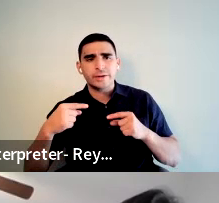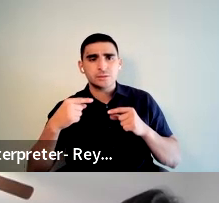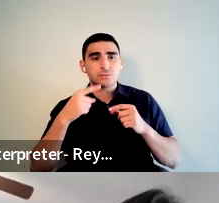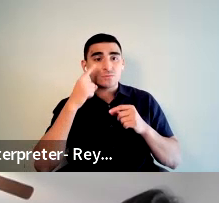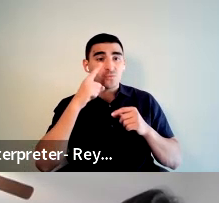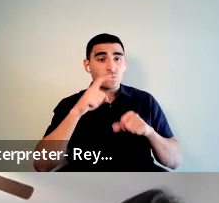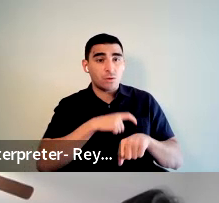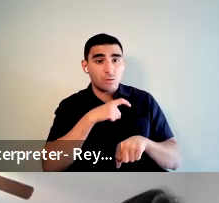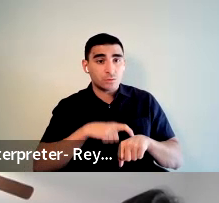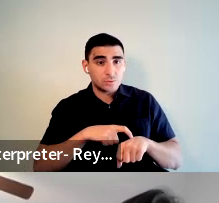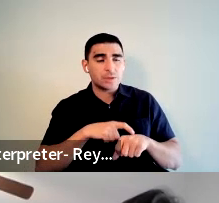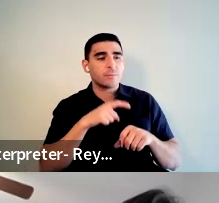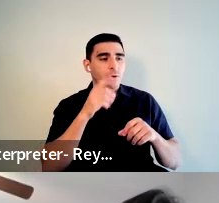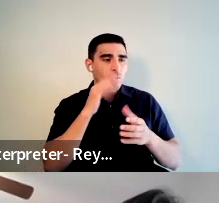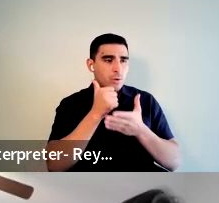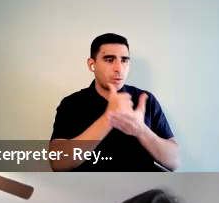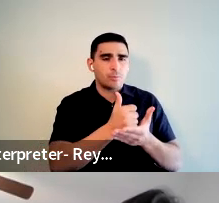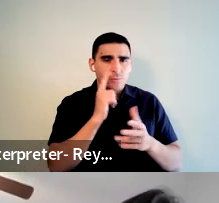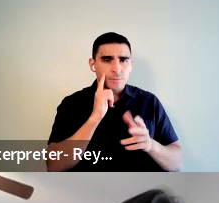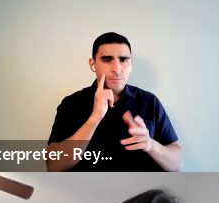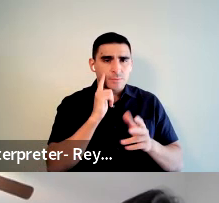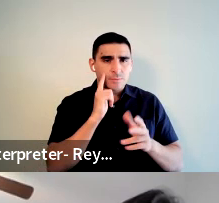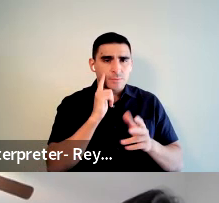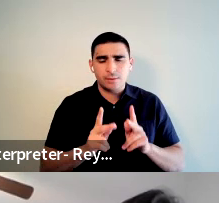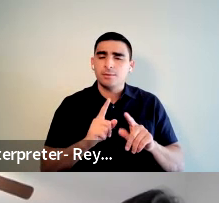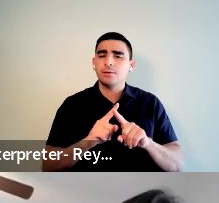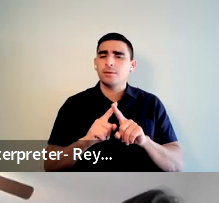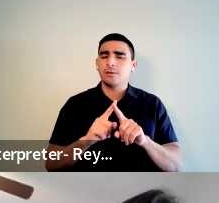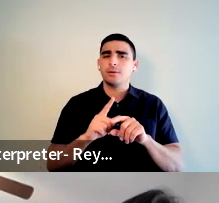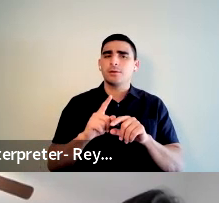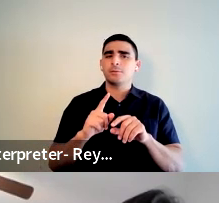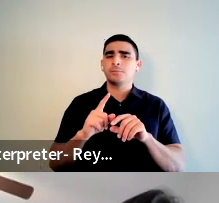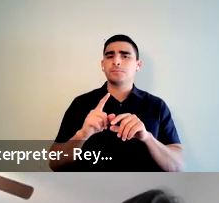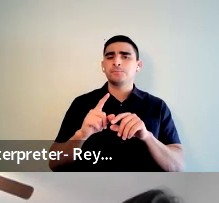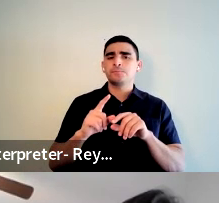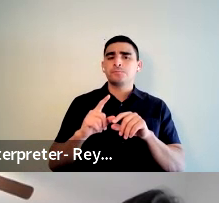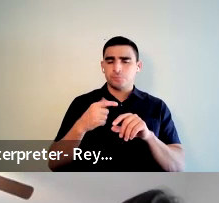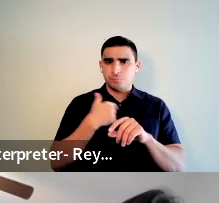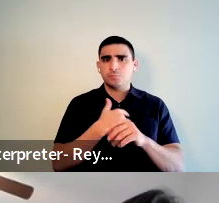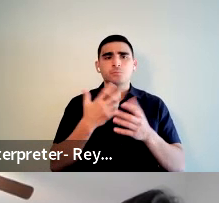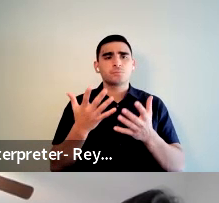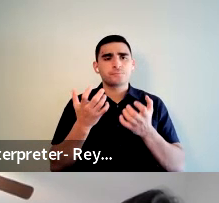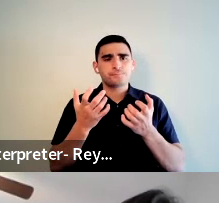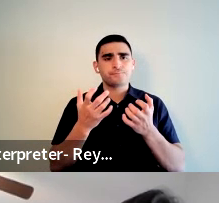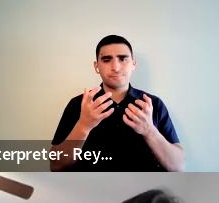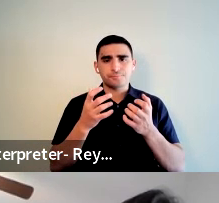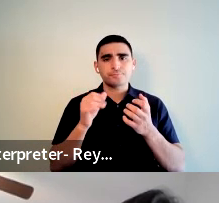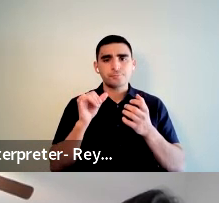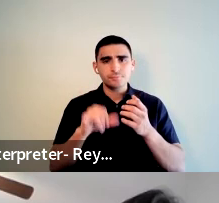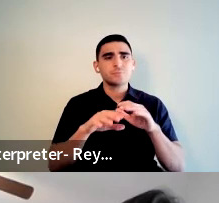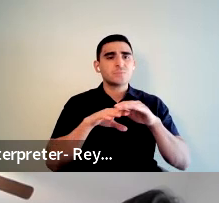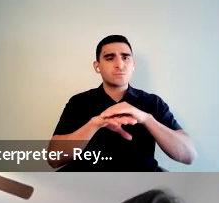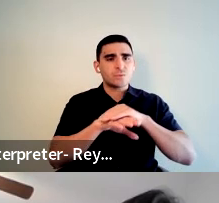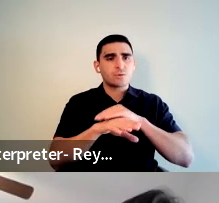of time might be useful for folks. But we really wanted to think about that this could be accessible for our